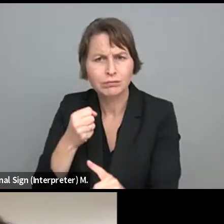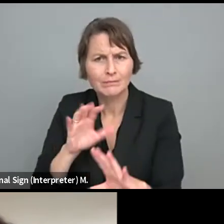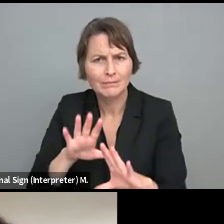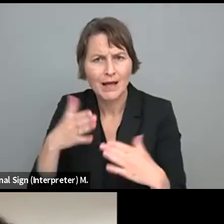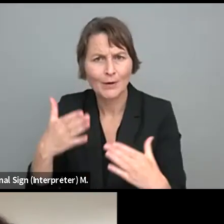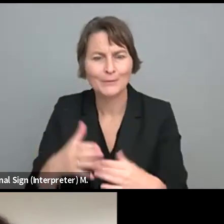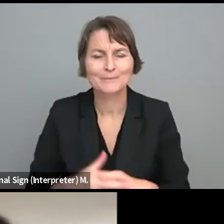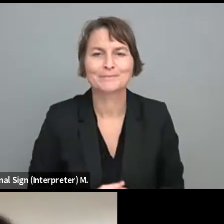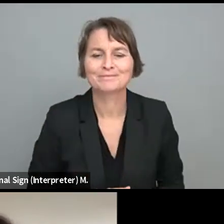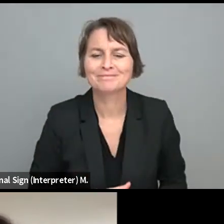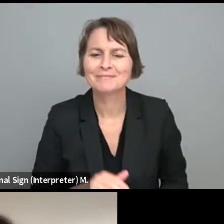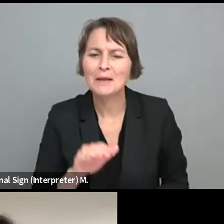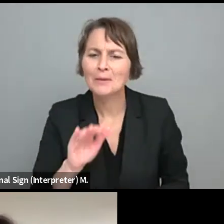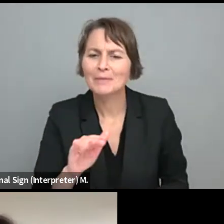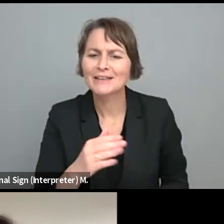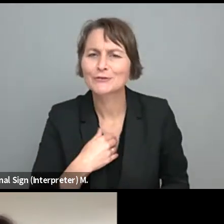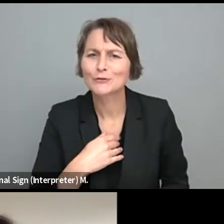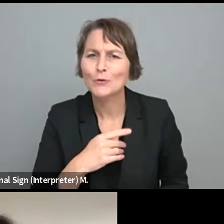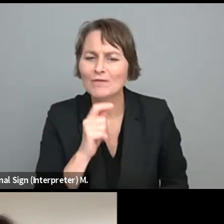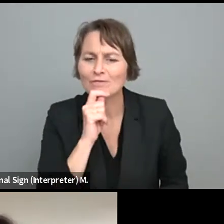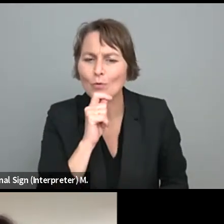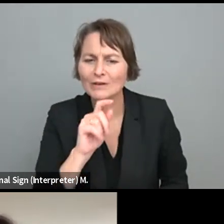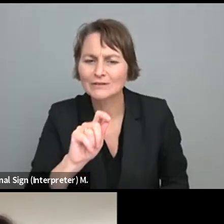Please unmute, Nadia.